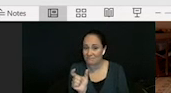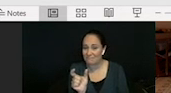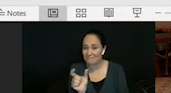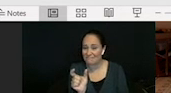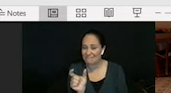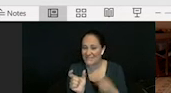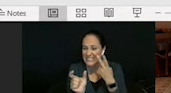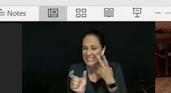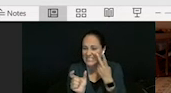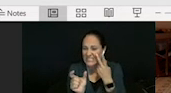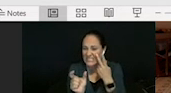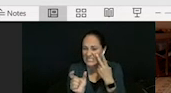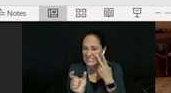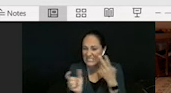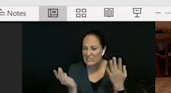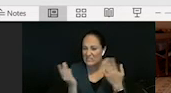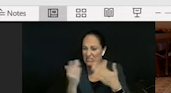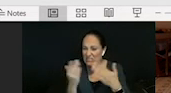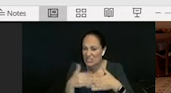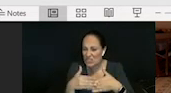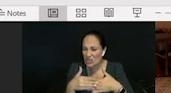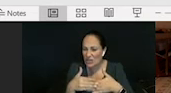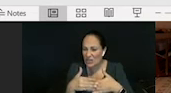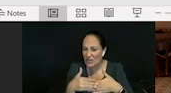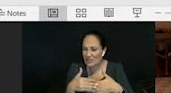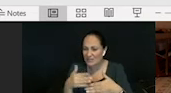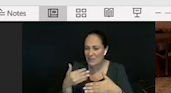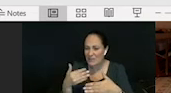this.